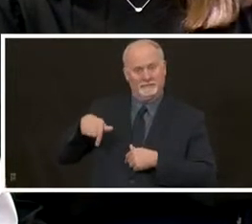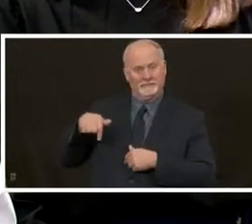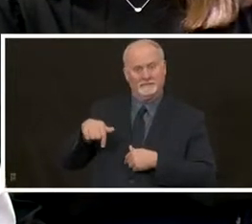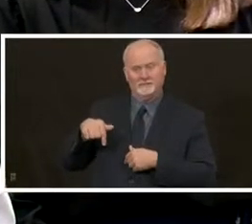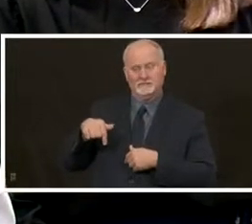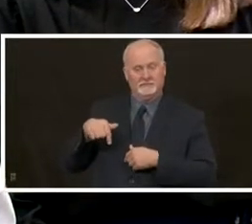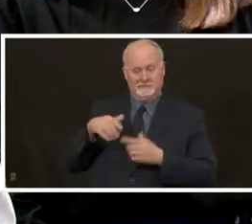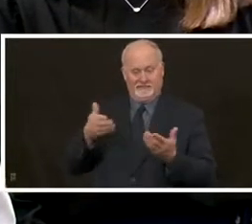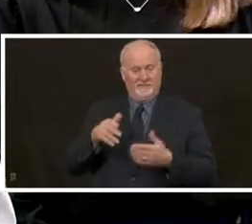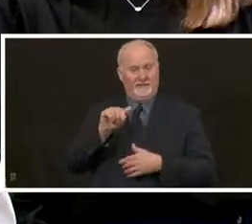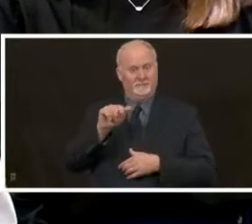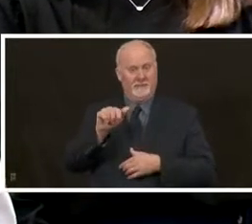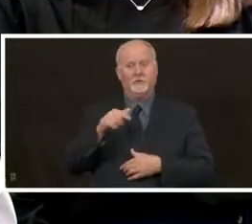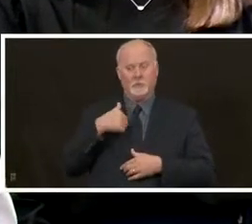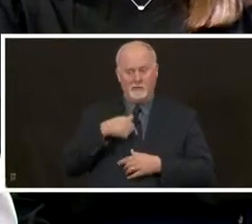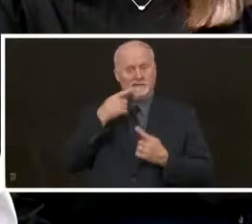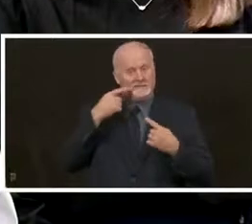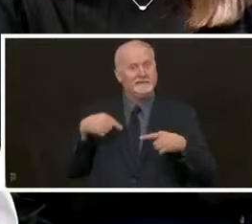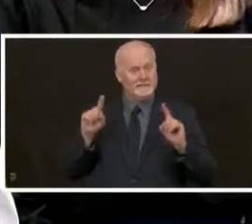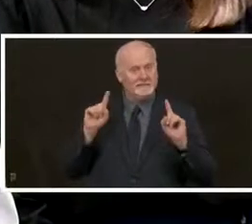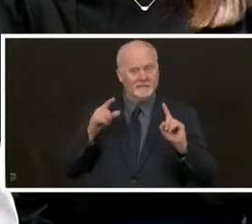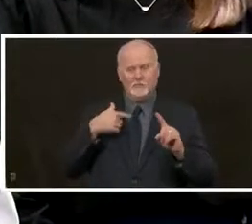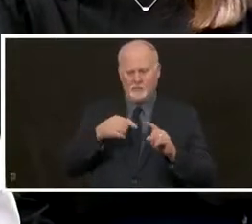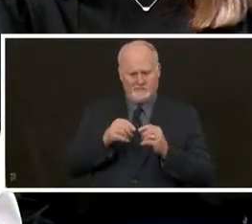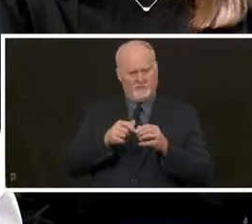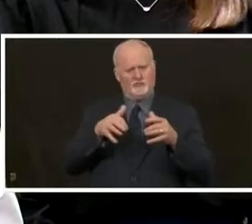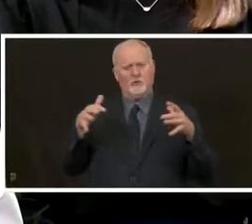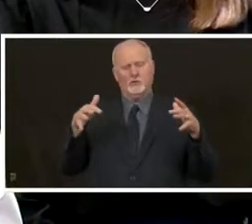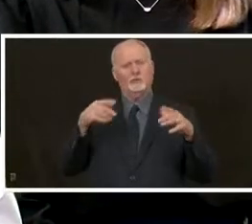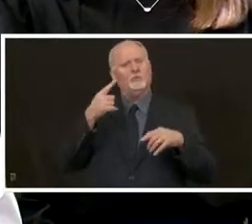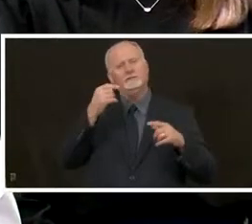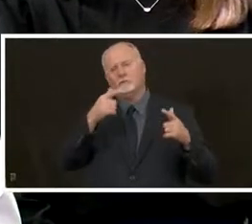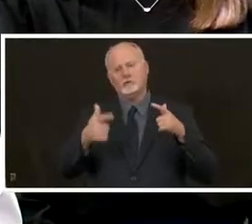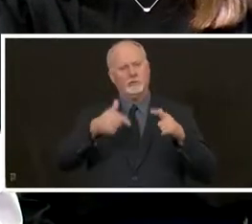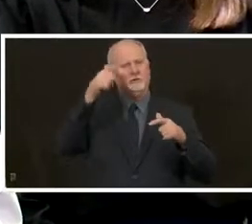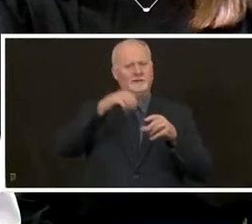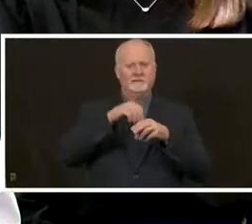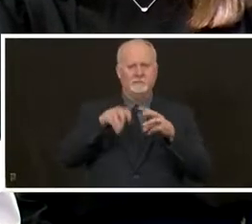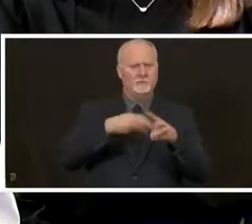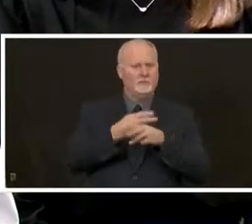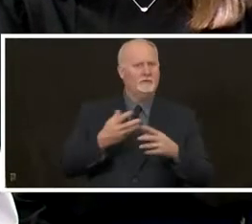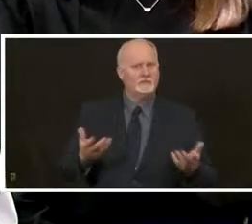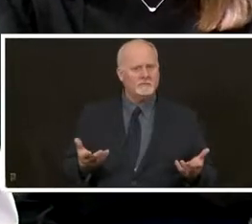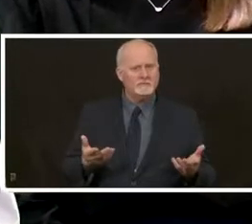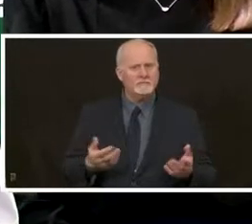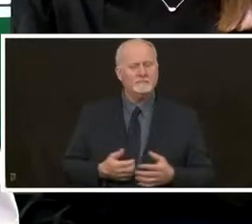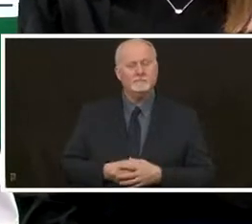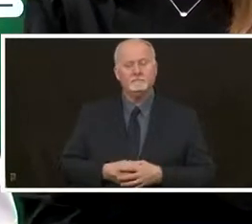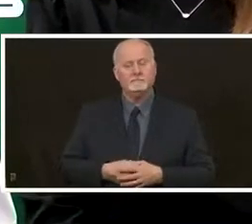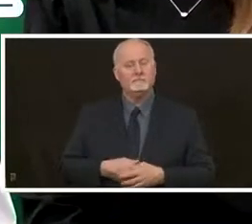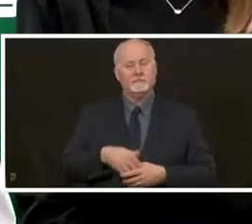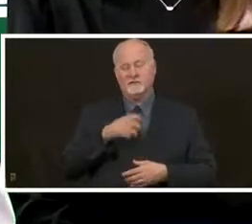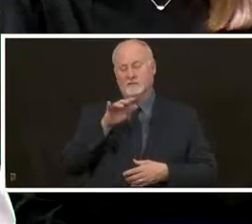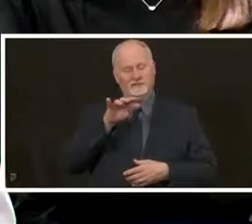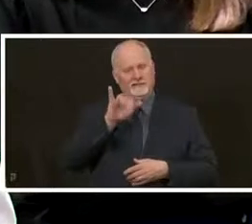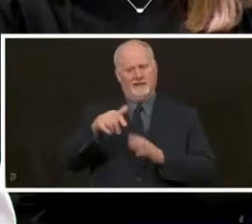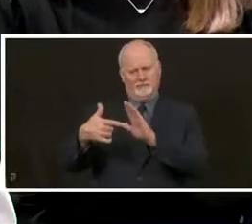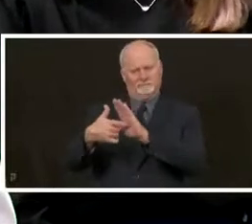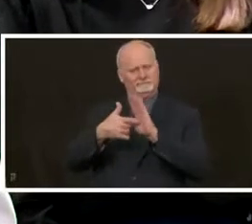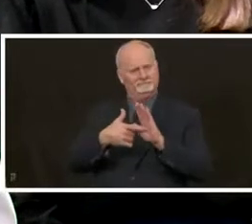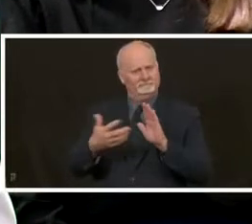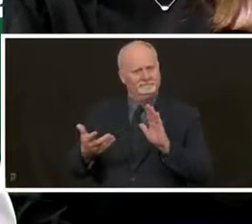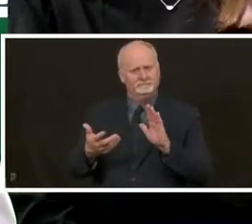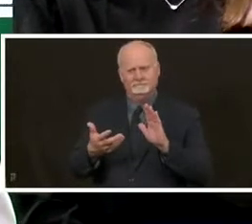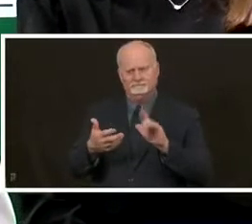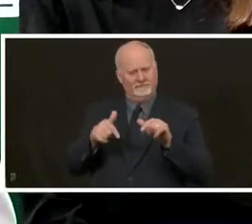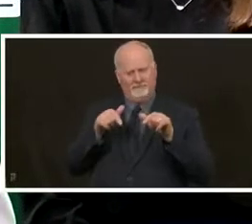in Alabama, we did it and have grown it to be one of the biggest in the world. So it's just a reflection, as you've heard,